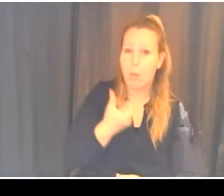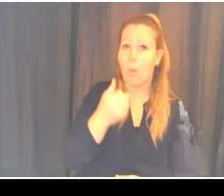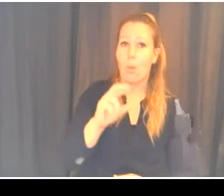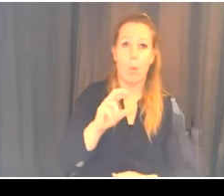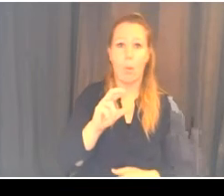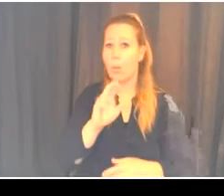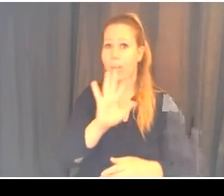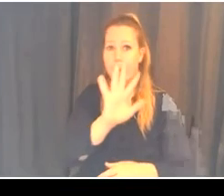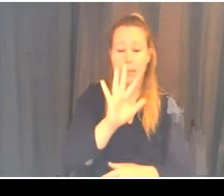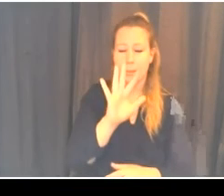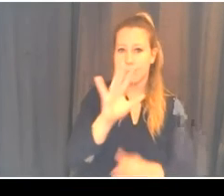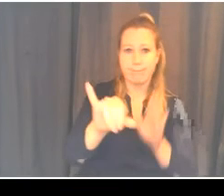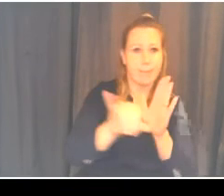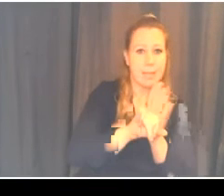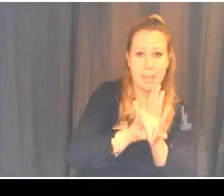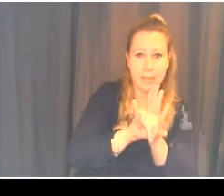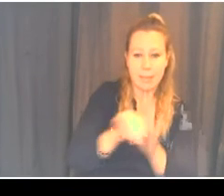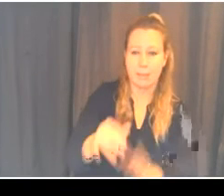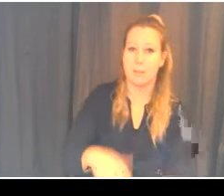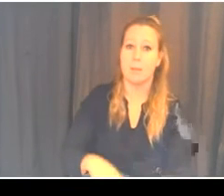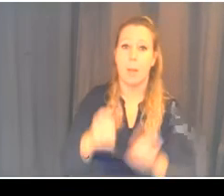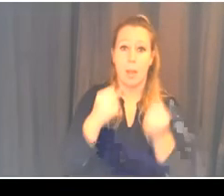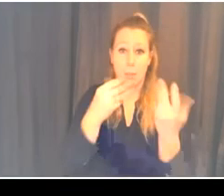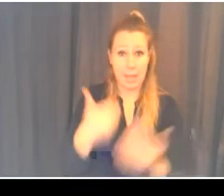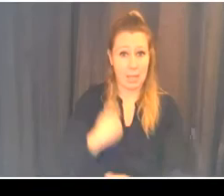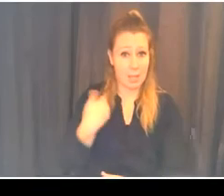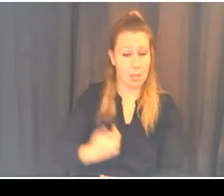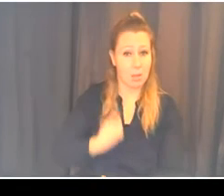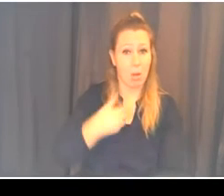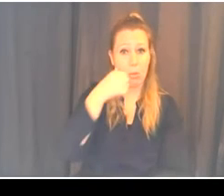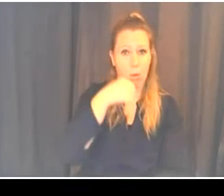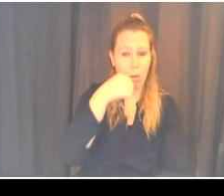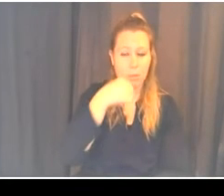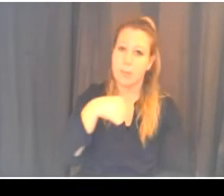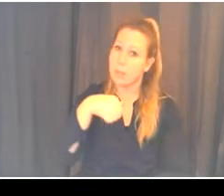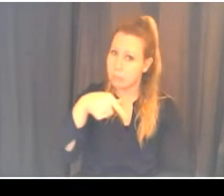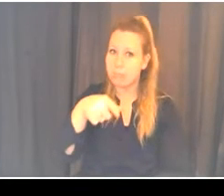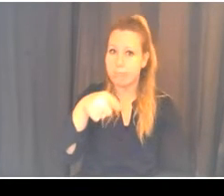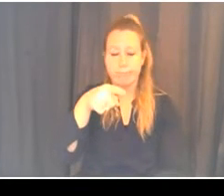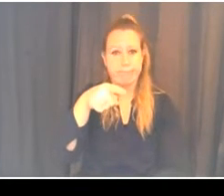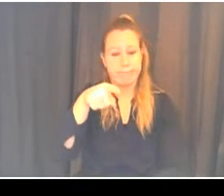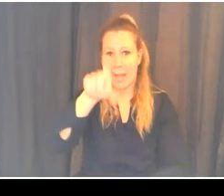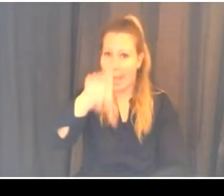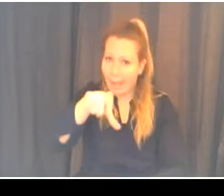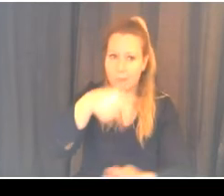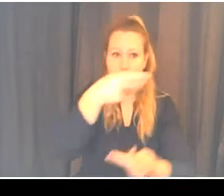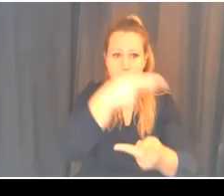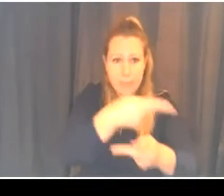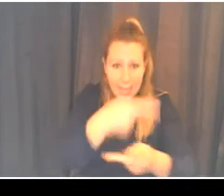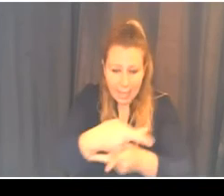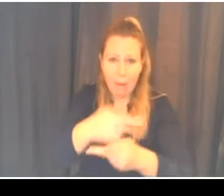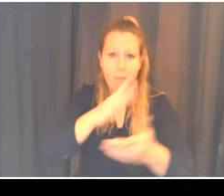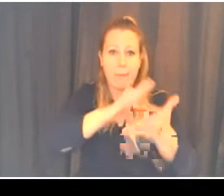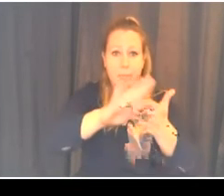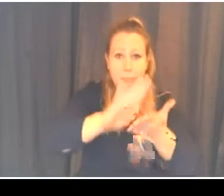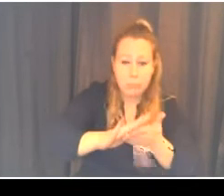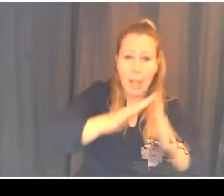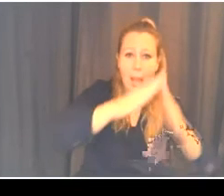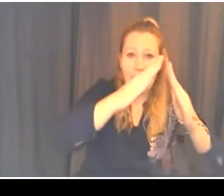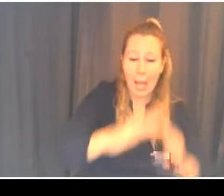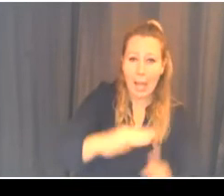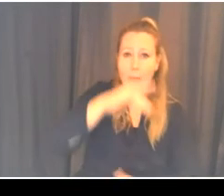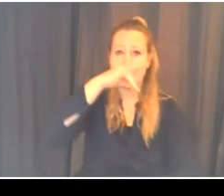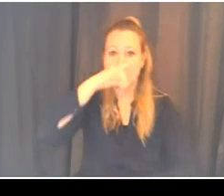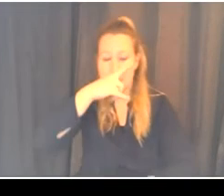and now covid-19 is exposing what our young people have always known that gge fills the critical Gap and service critical